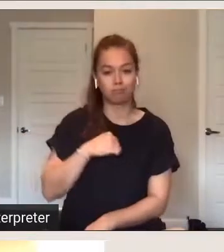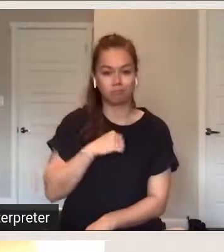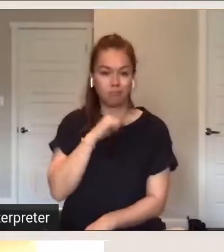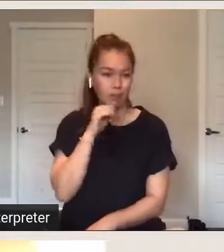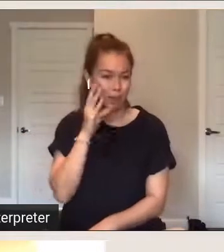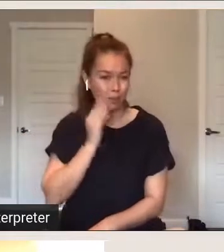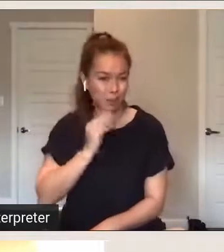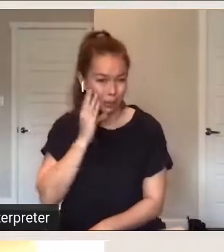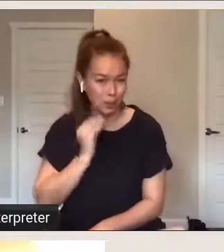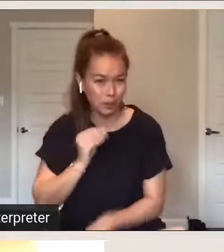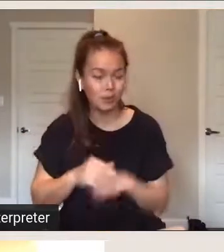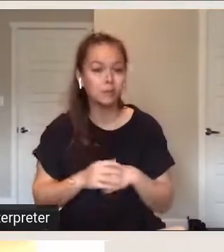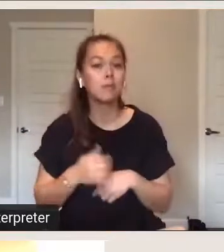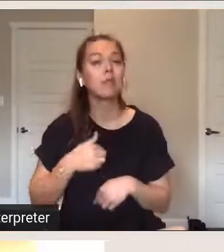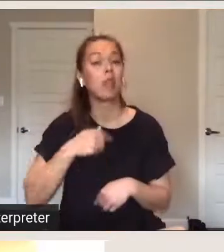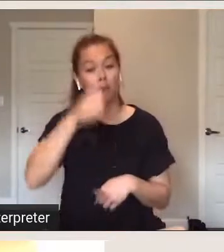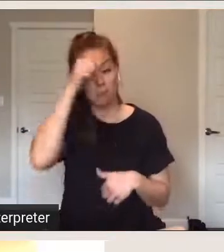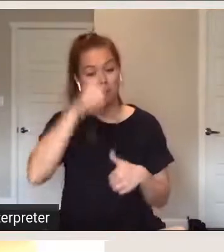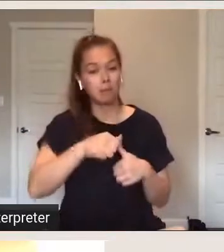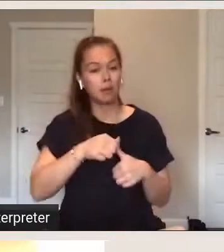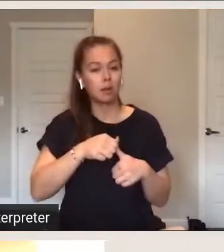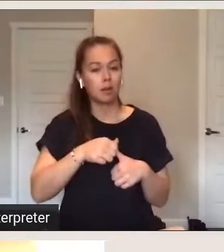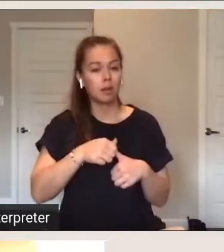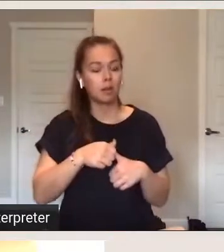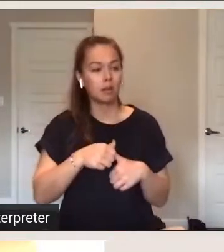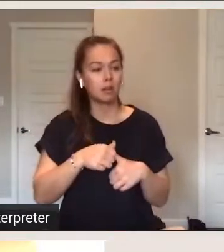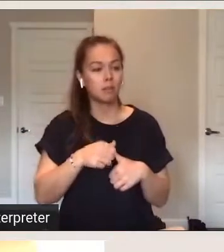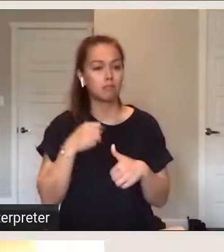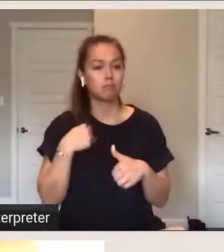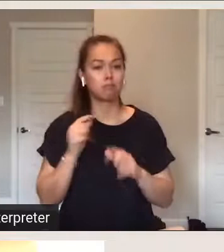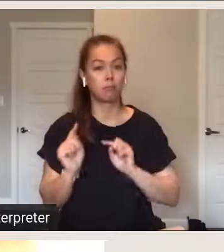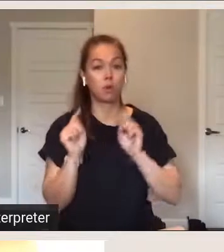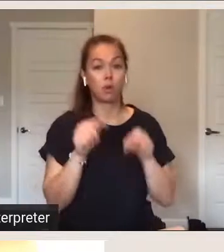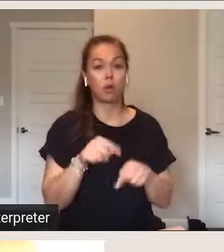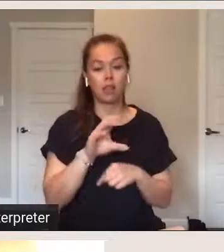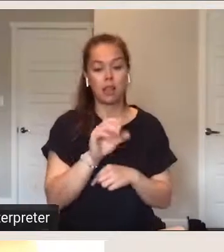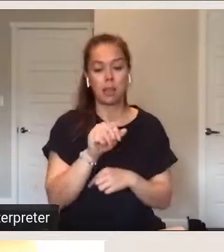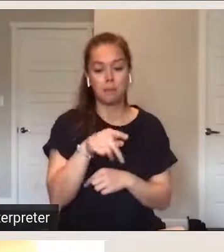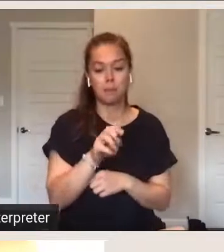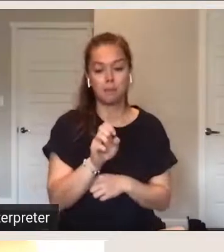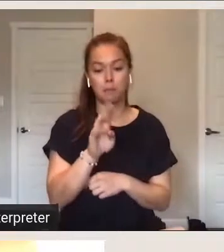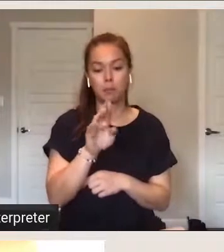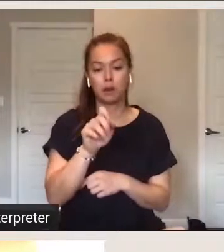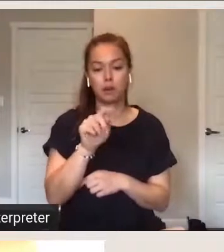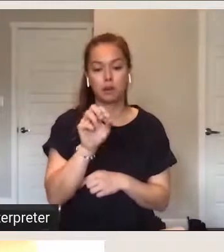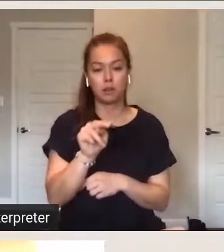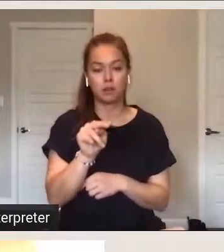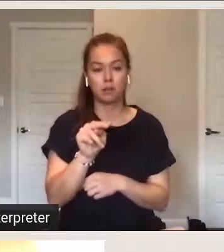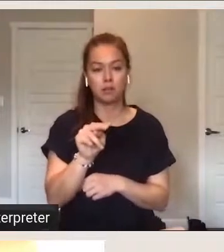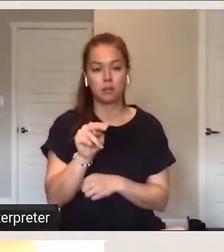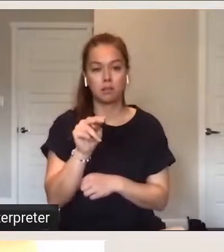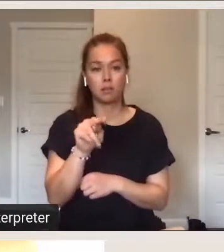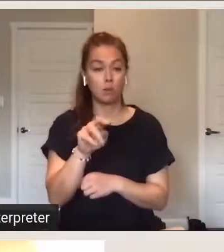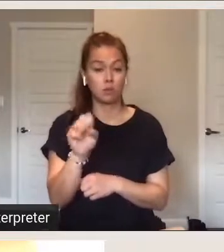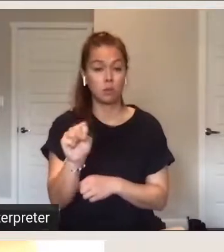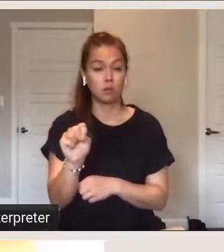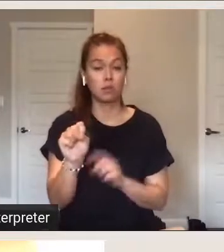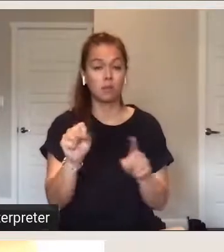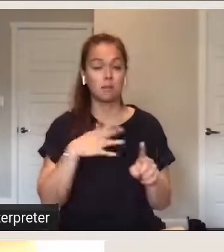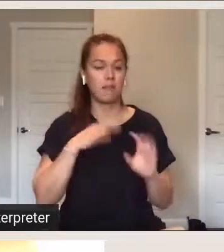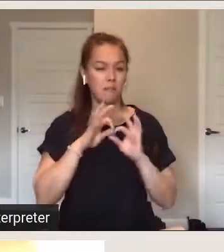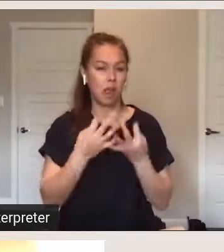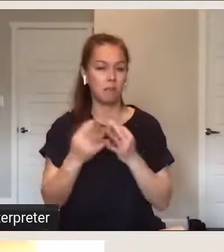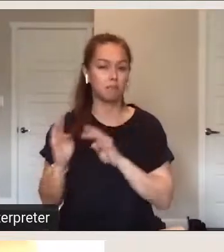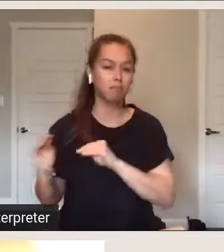immigrated to a really small place. My family immigrated to Cape Breton, Nova Scotia. And, you know, the outdoors was such a